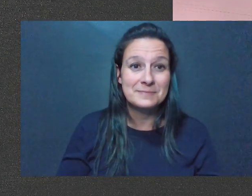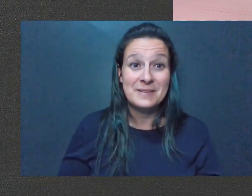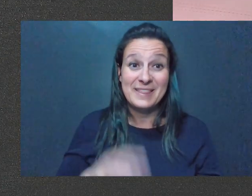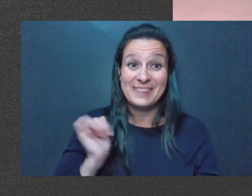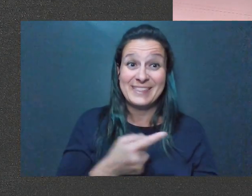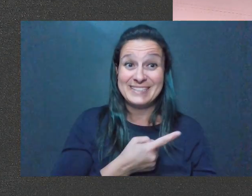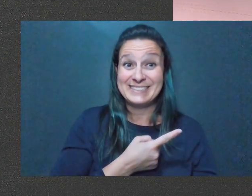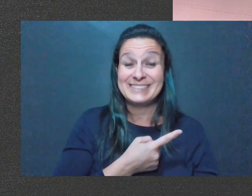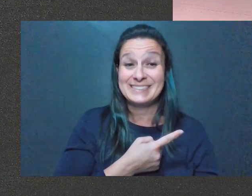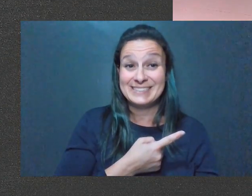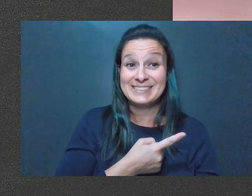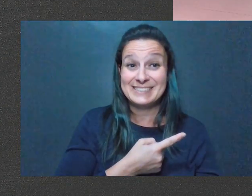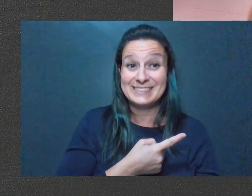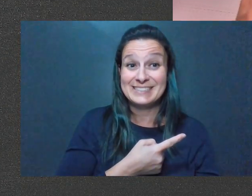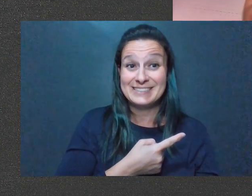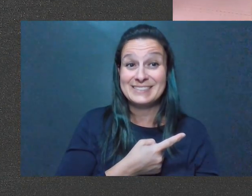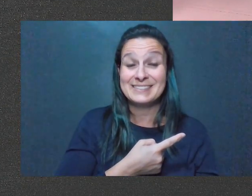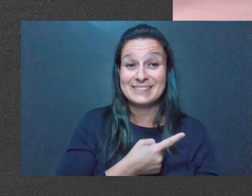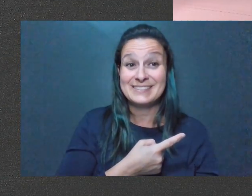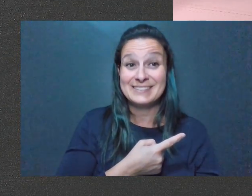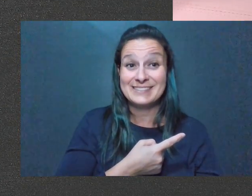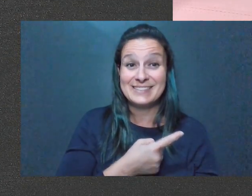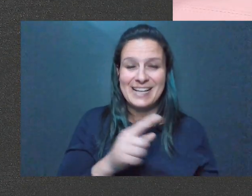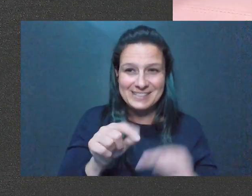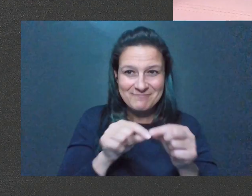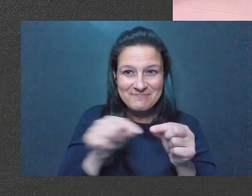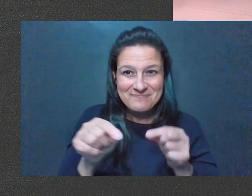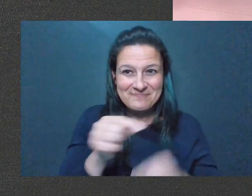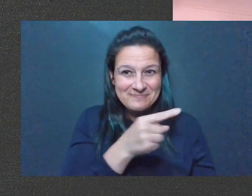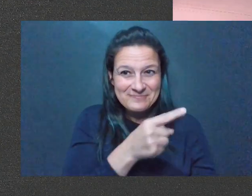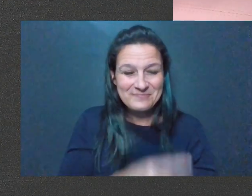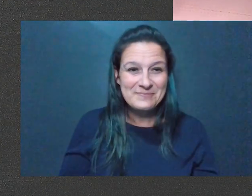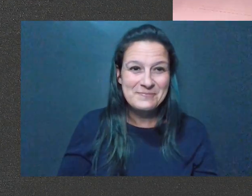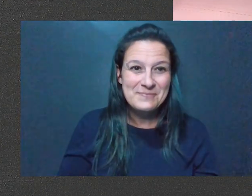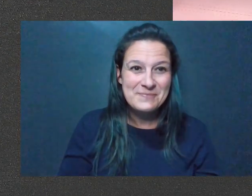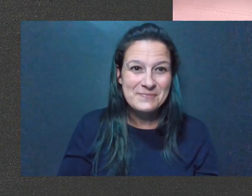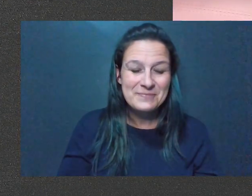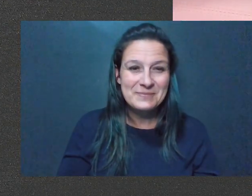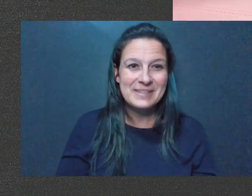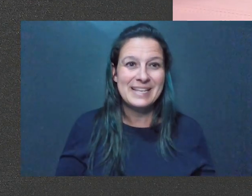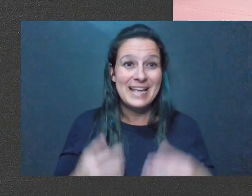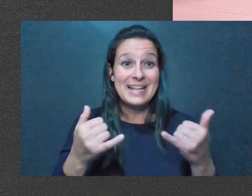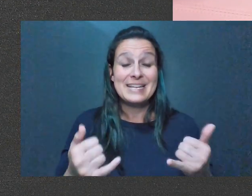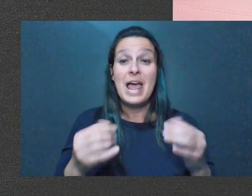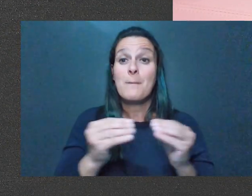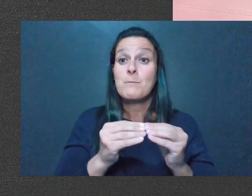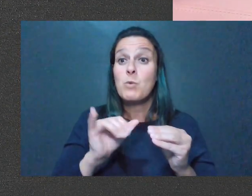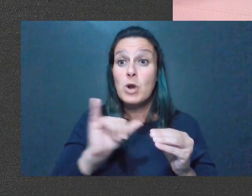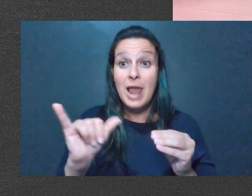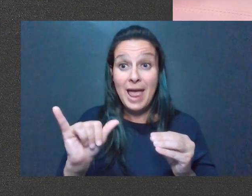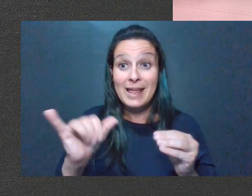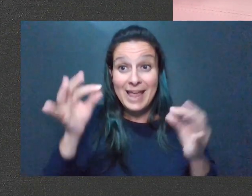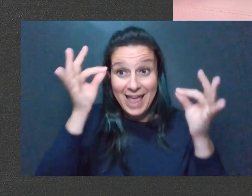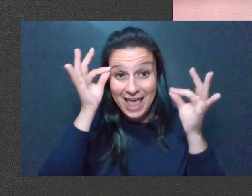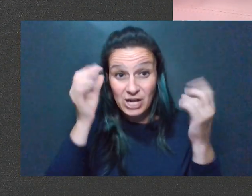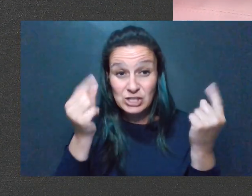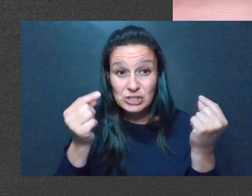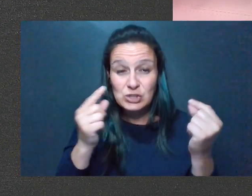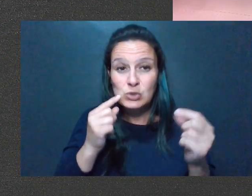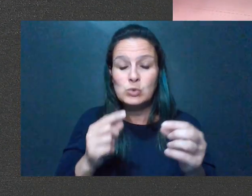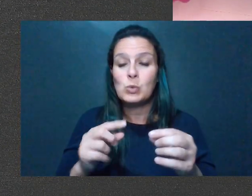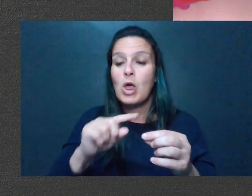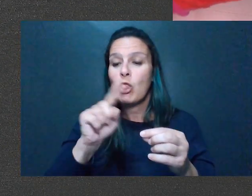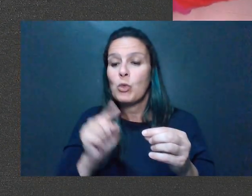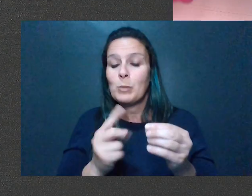looks like this. See, that was what I tied on with that blue piece right there. So now if you want to make it look more like hair, you're going to put your scissors